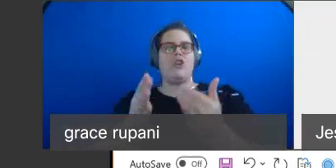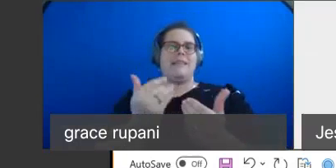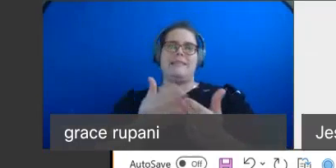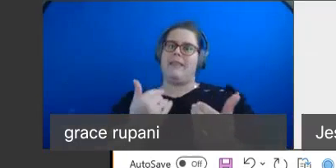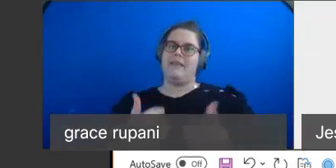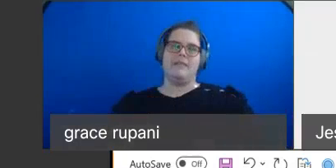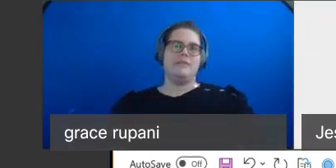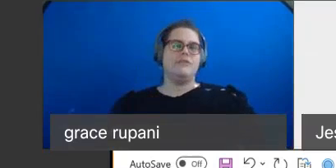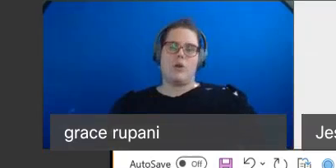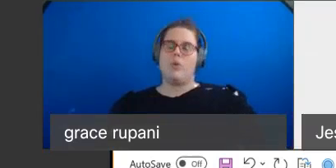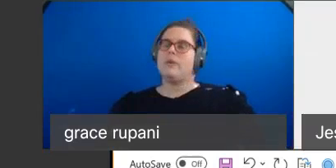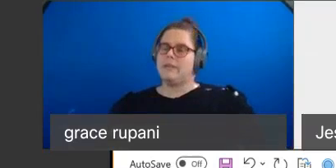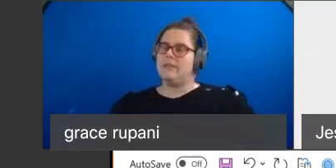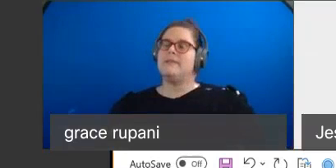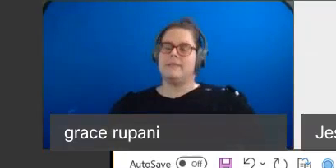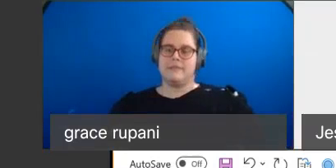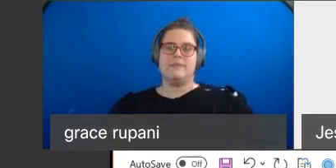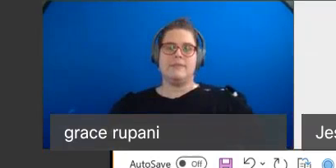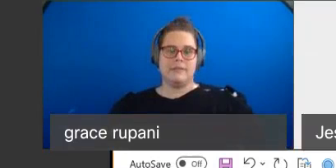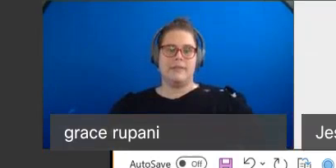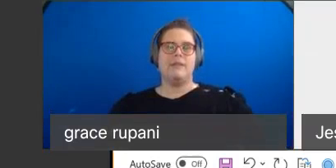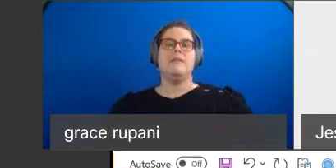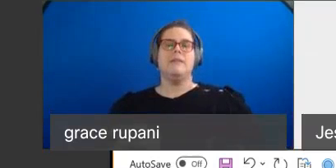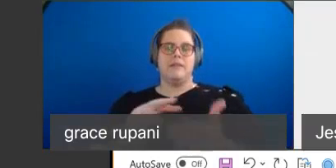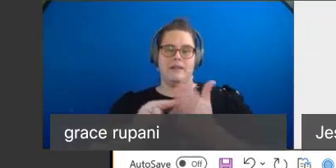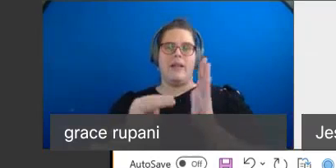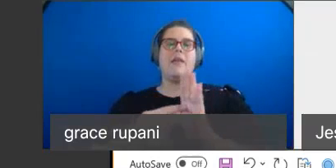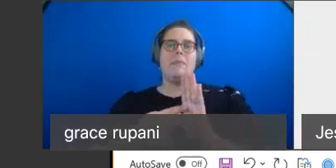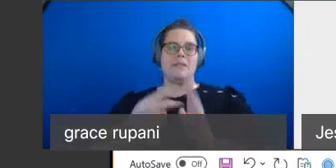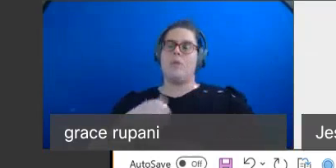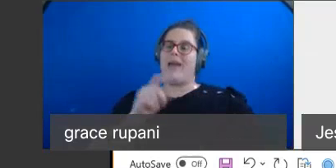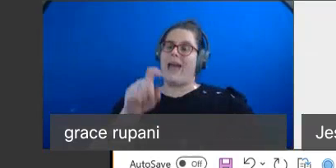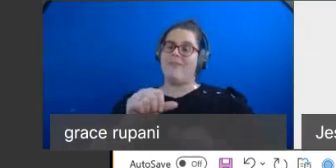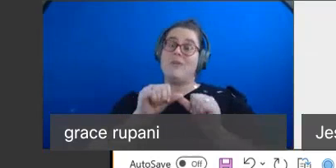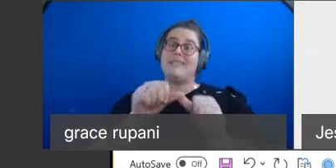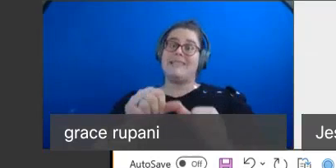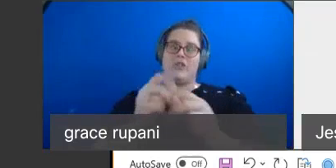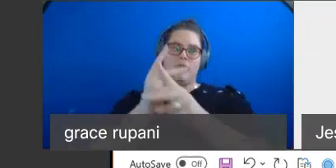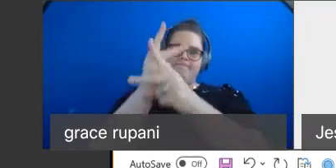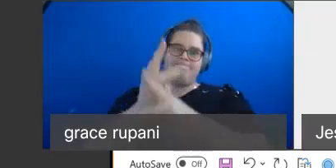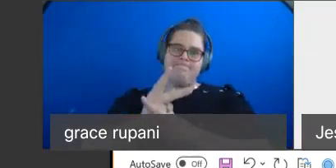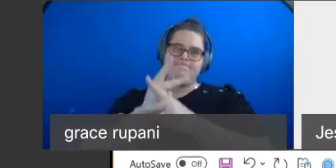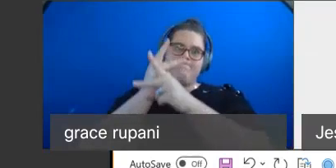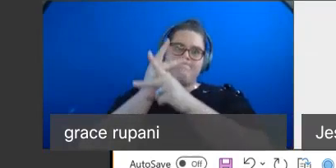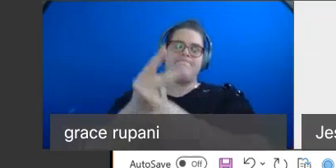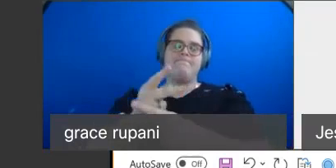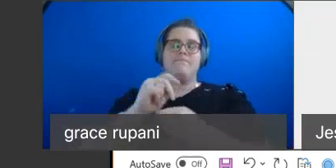So, we need to continue exercising caution around